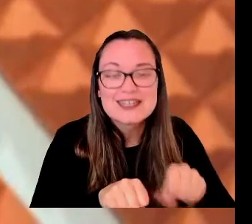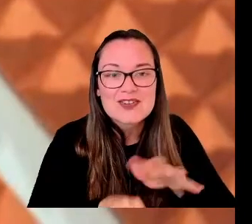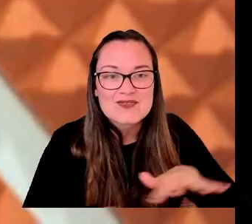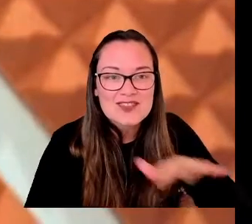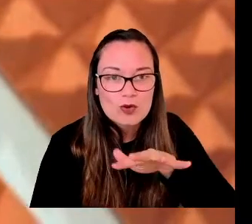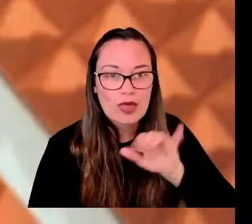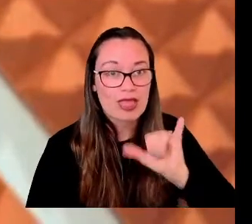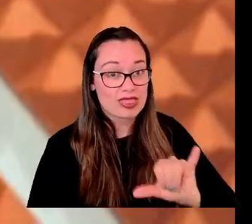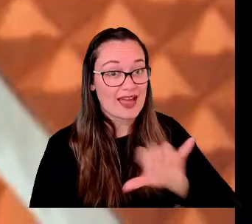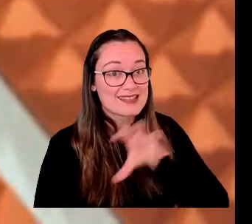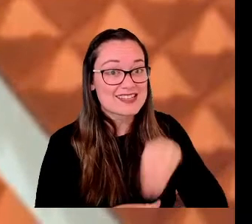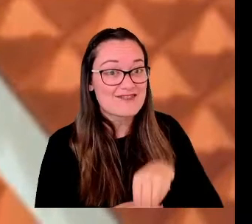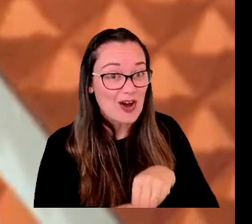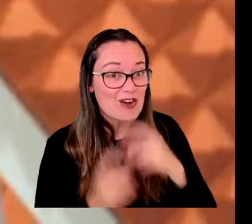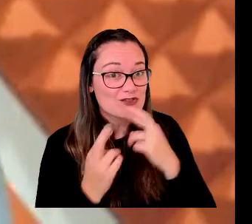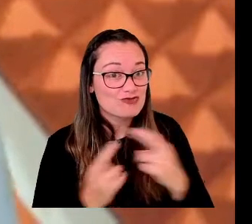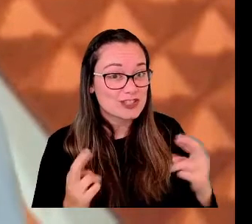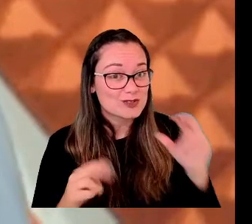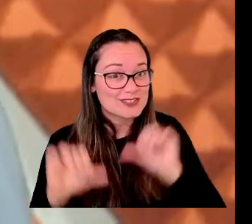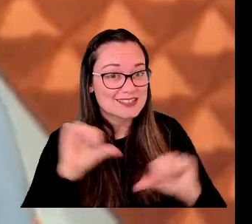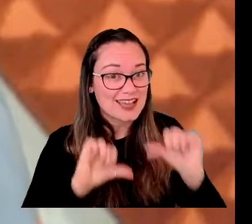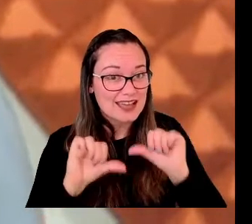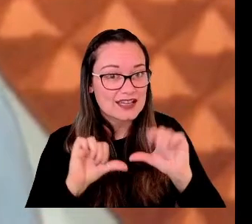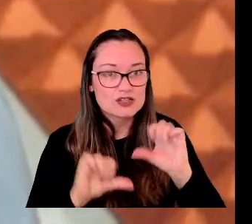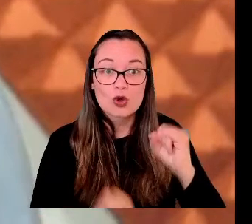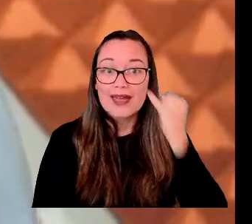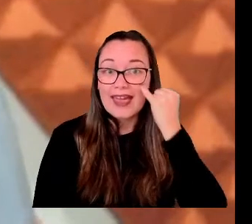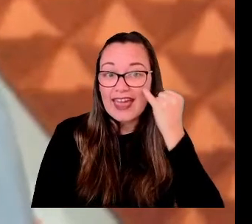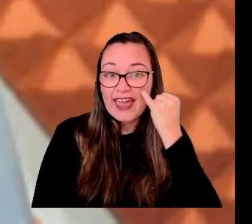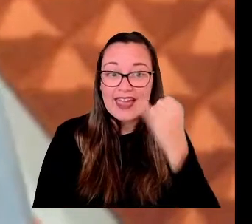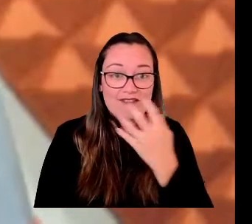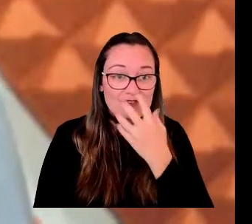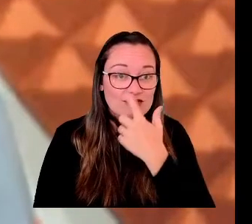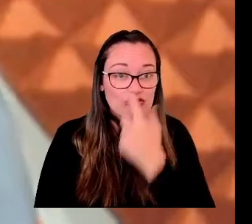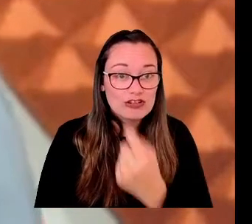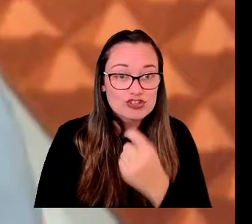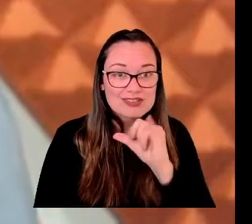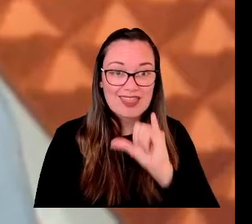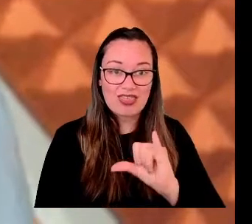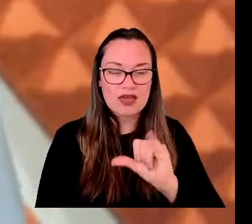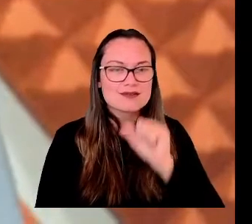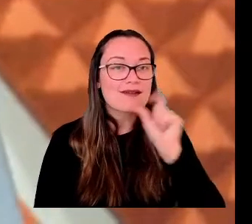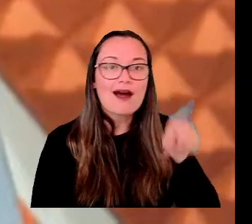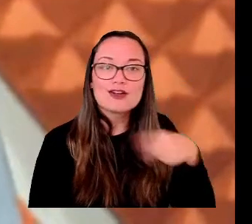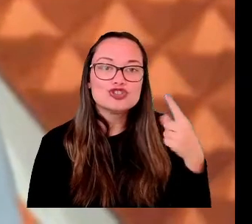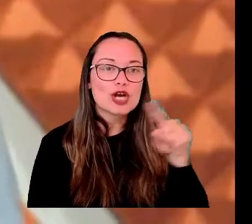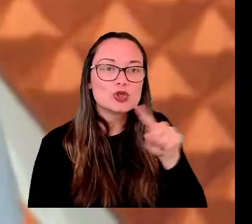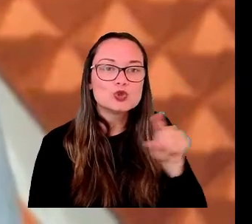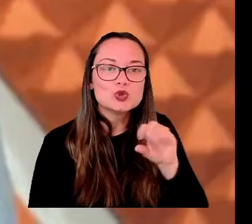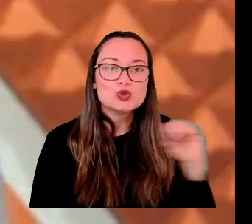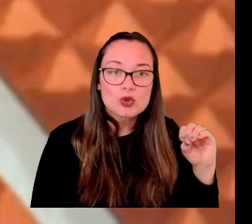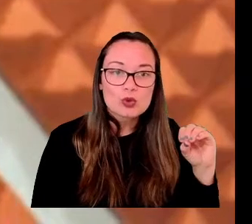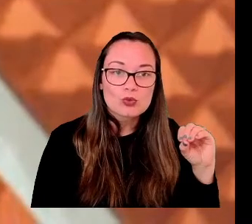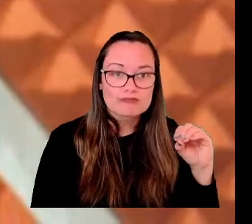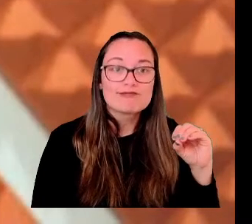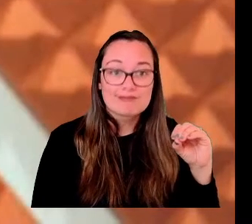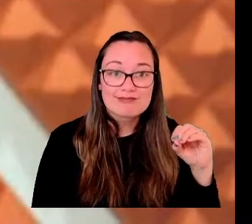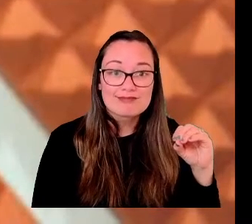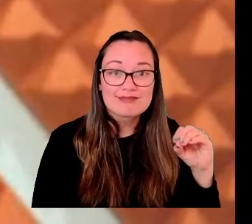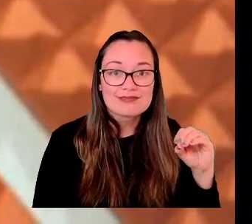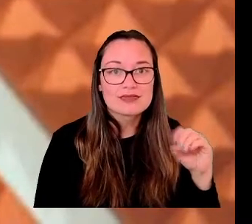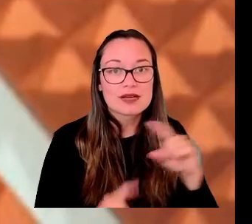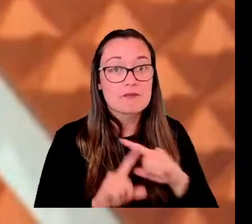of resource science. So again, if you're interested in animals in that way, it doesn't always have to be a zoo, but that is also a possibility. But it also